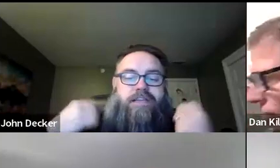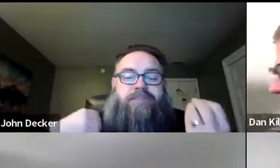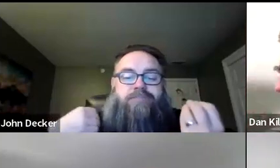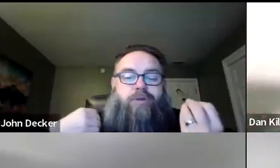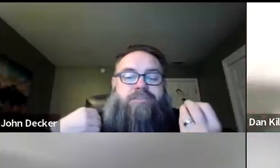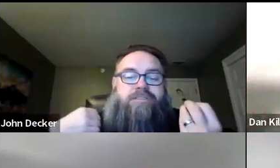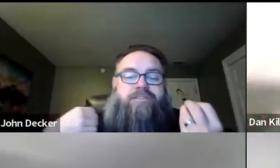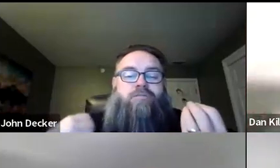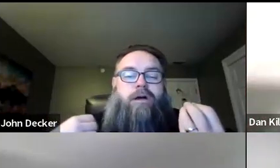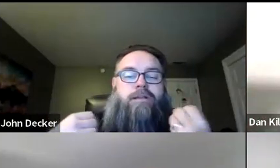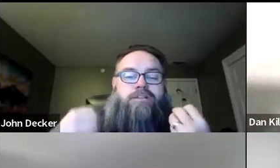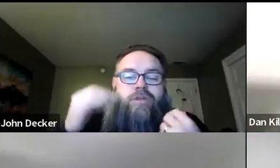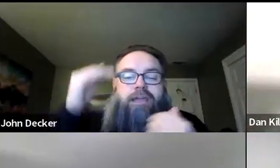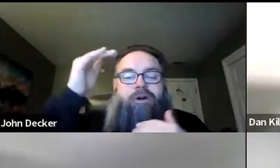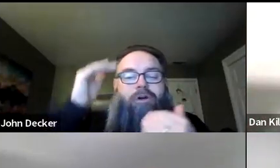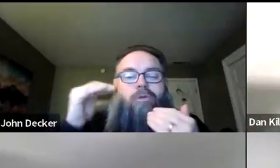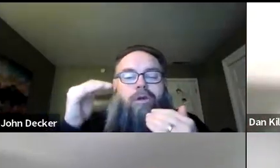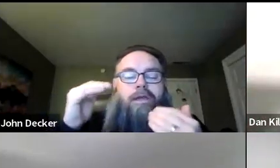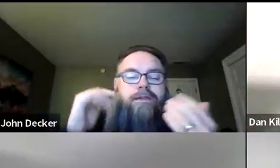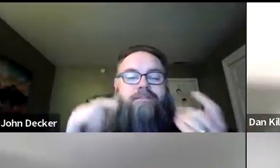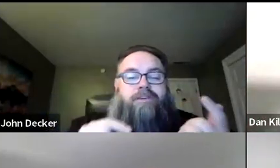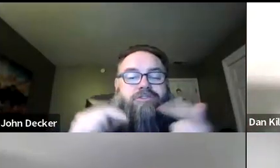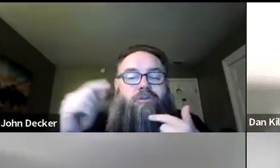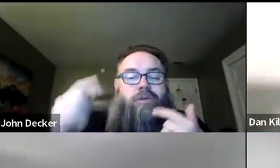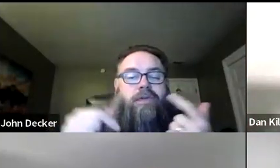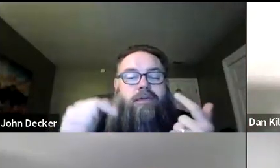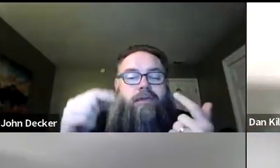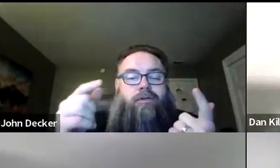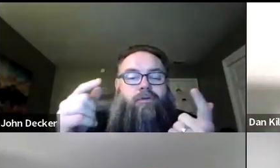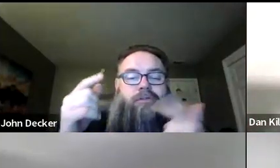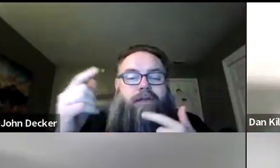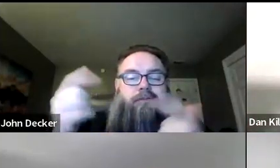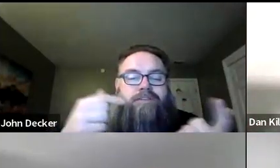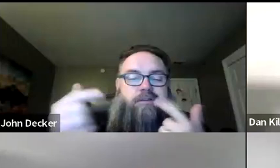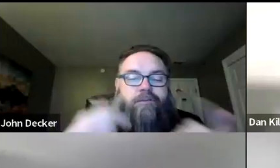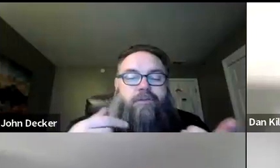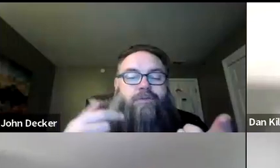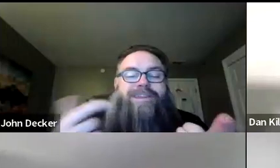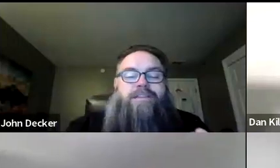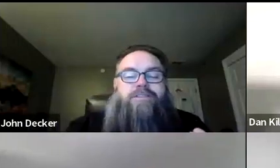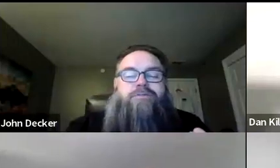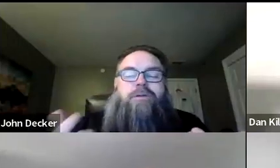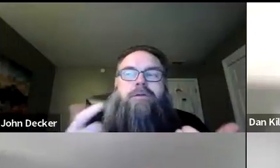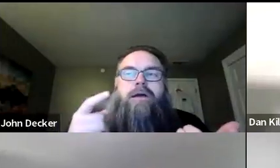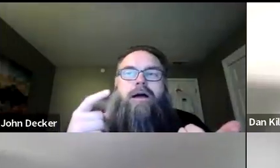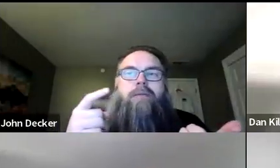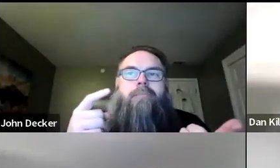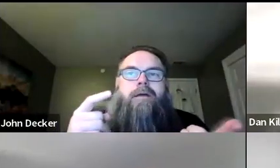for our staff's purposes as well in tracking our work to make sure that we get a hold of every single vendor that we need